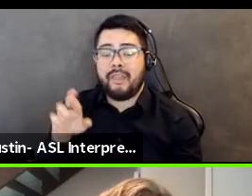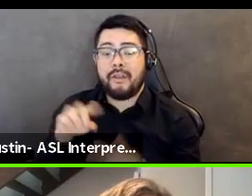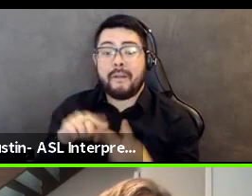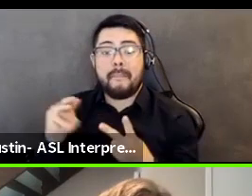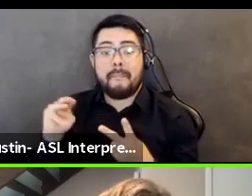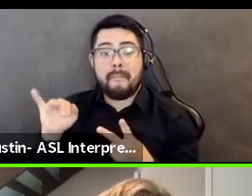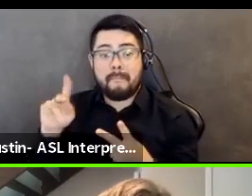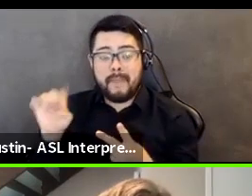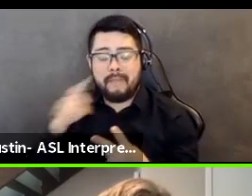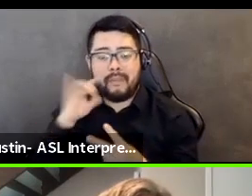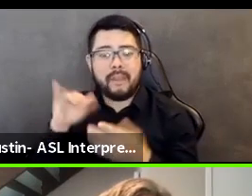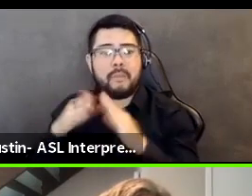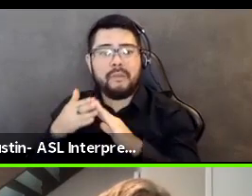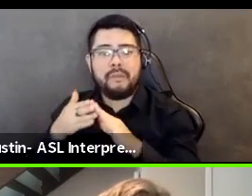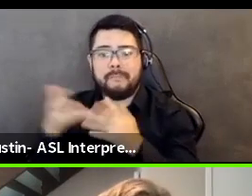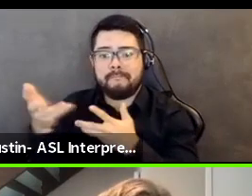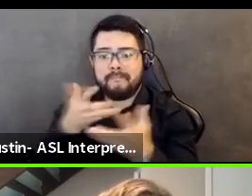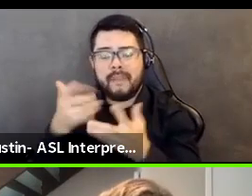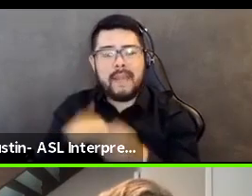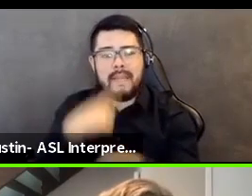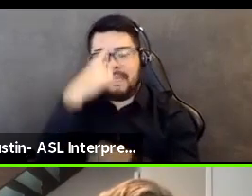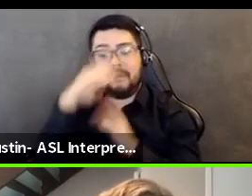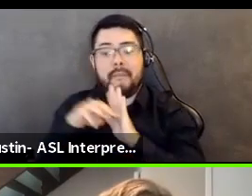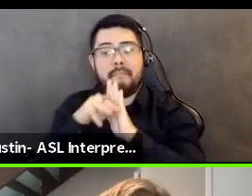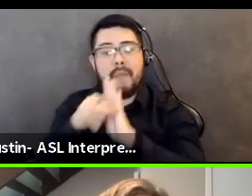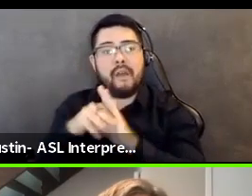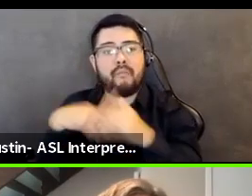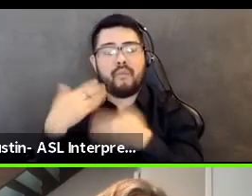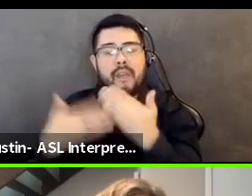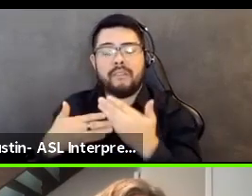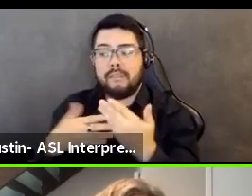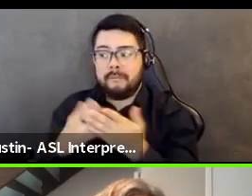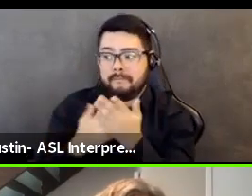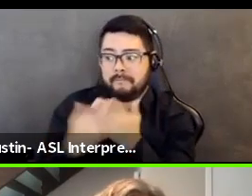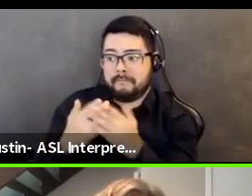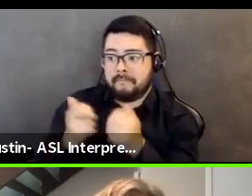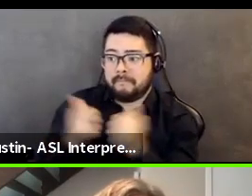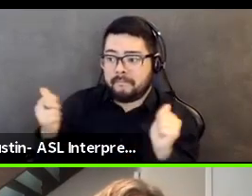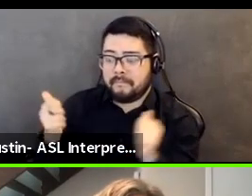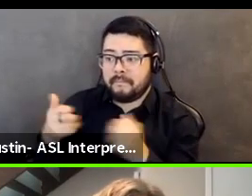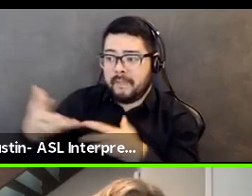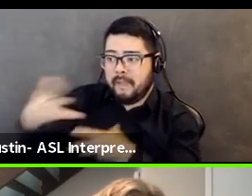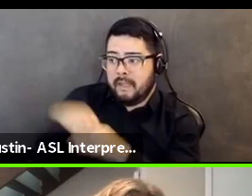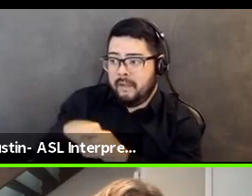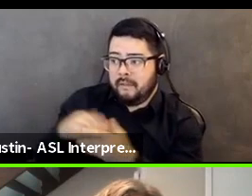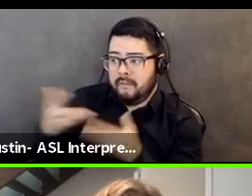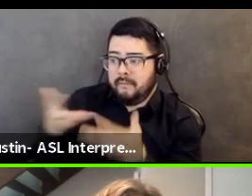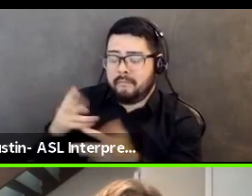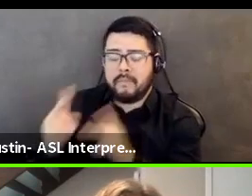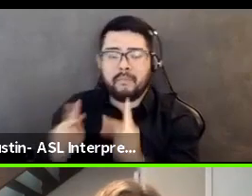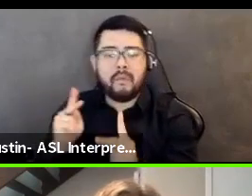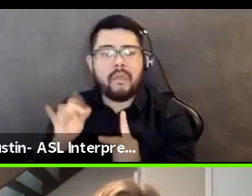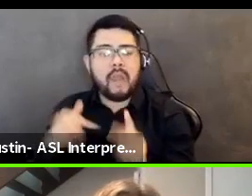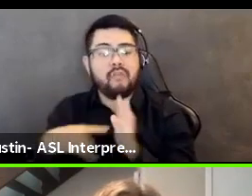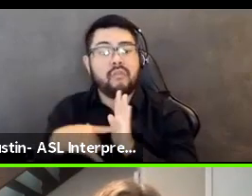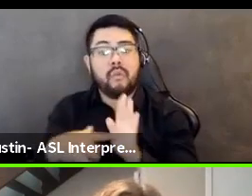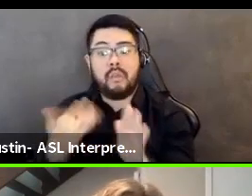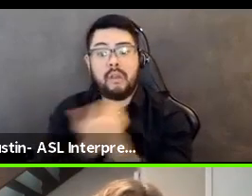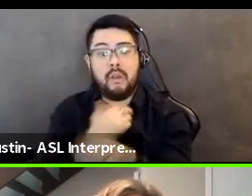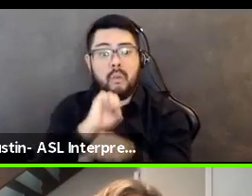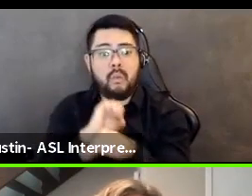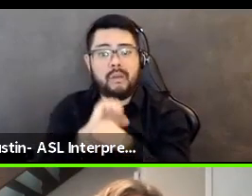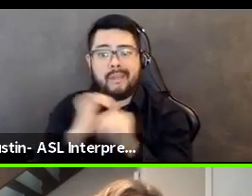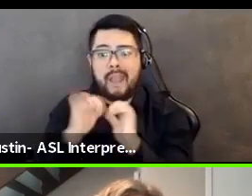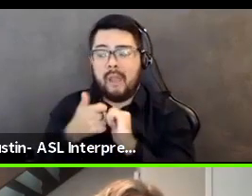think it was a model process of listening and authentically engaging people and then really showing the work of how that engagement